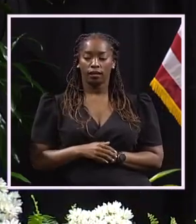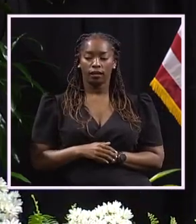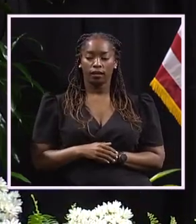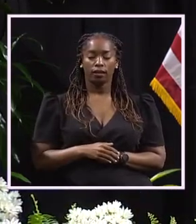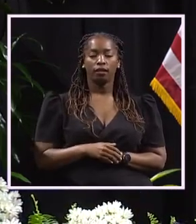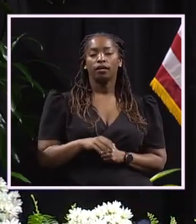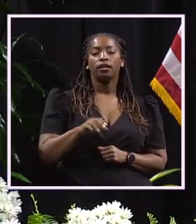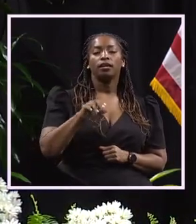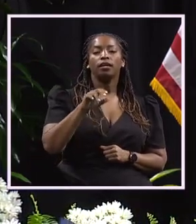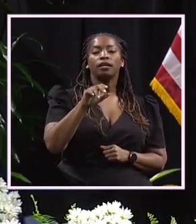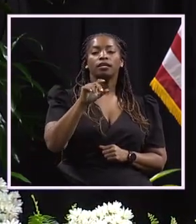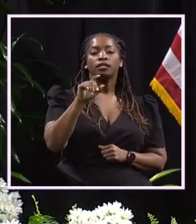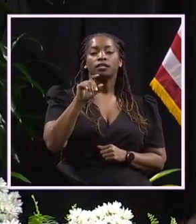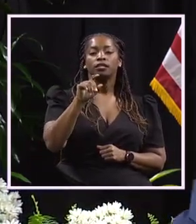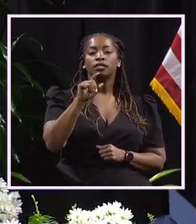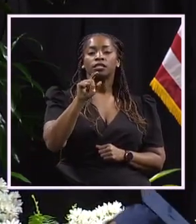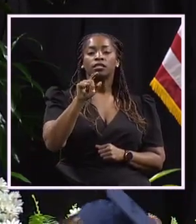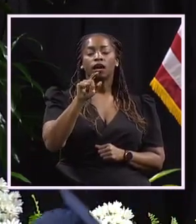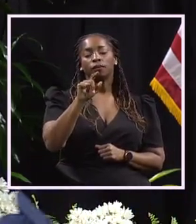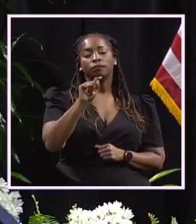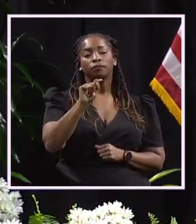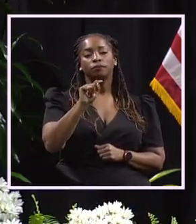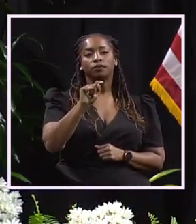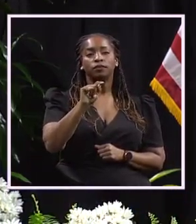Shakira Hermosillo.